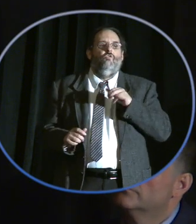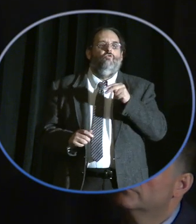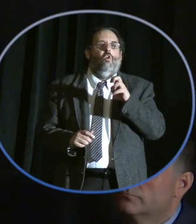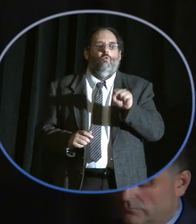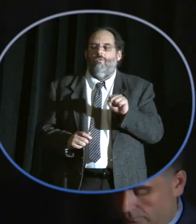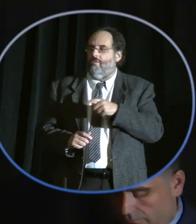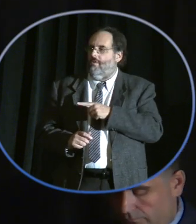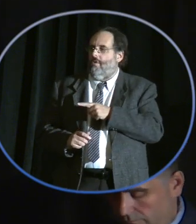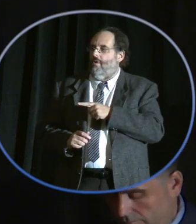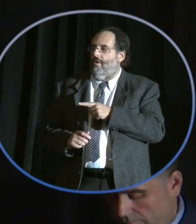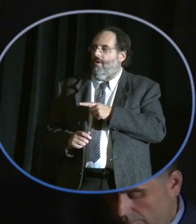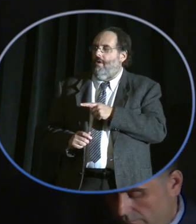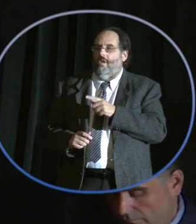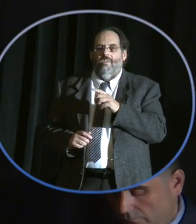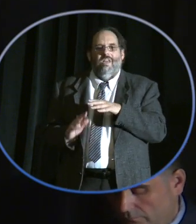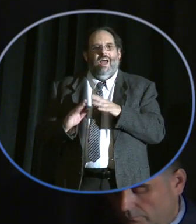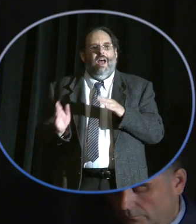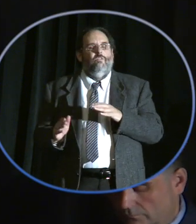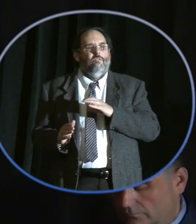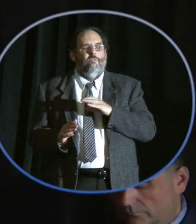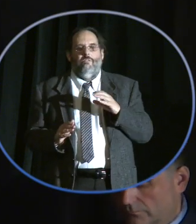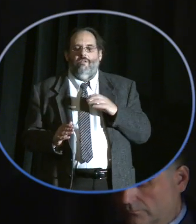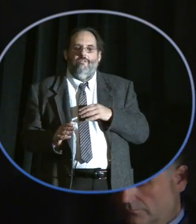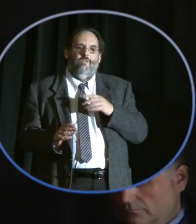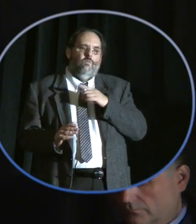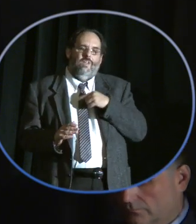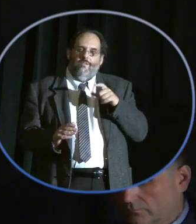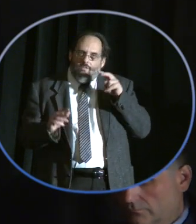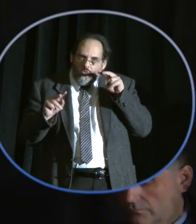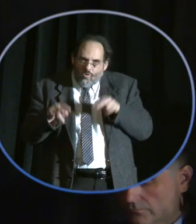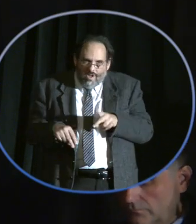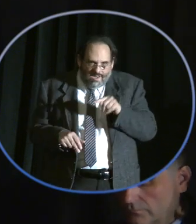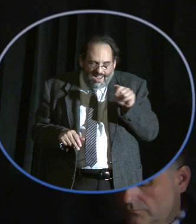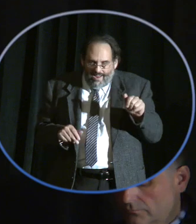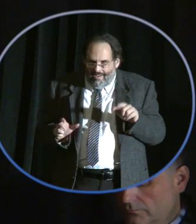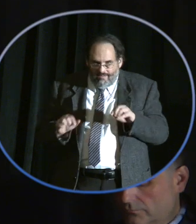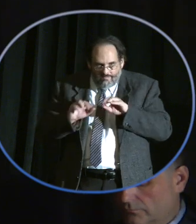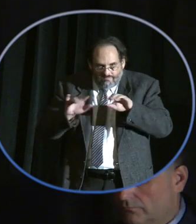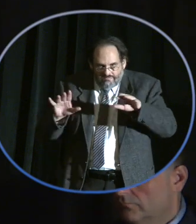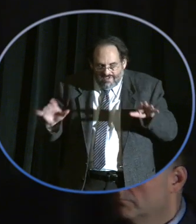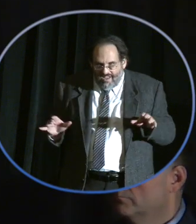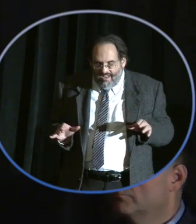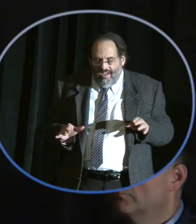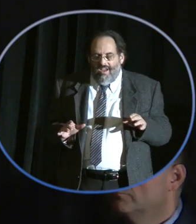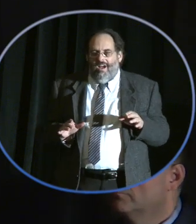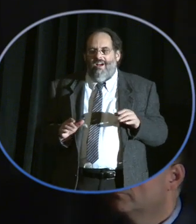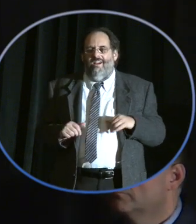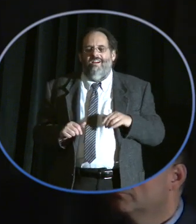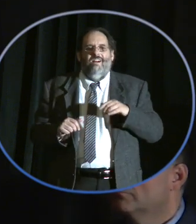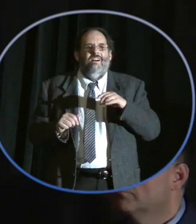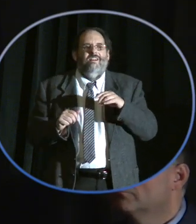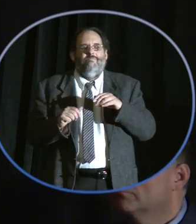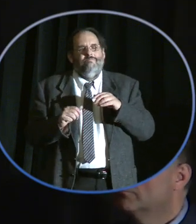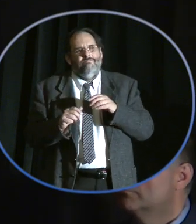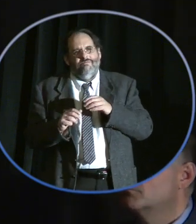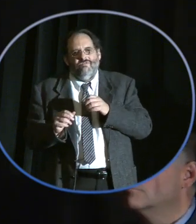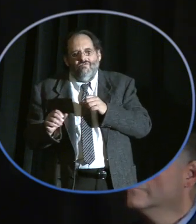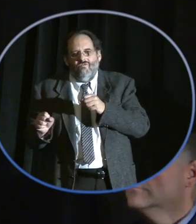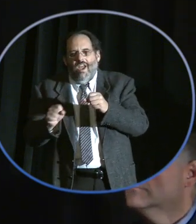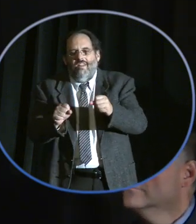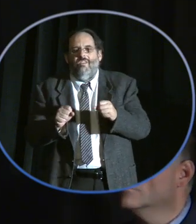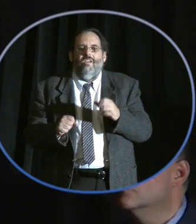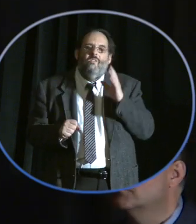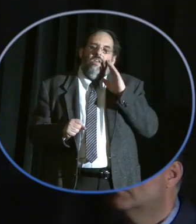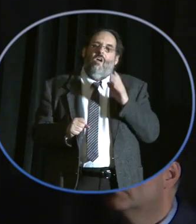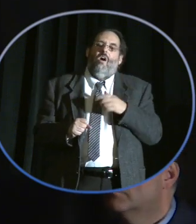who has to take and bear the brunt of us looking at data and pushing ourselves to the deployment strategy when we know a